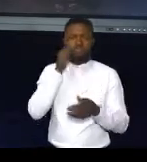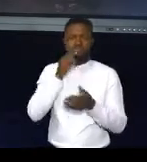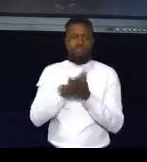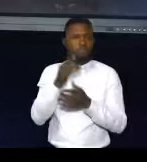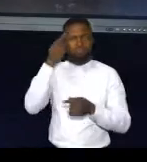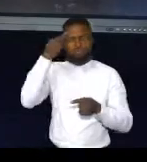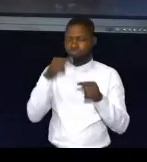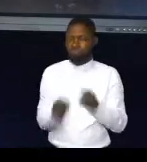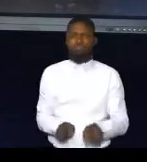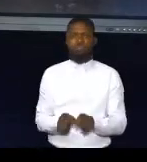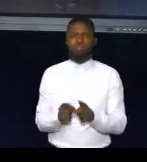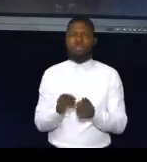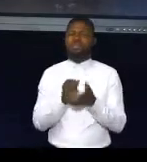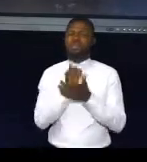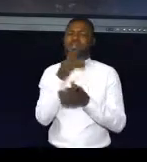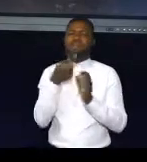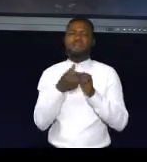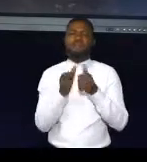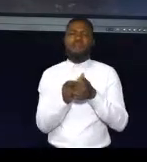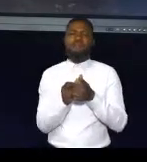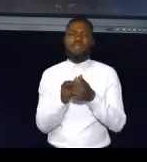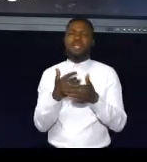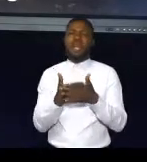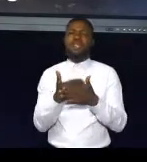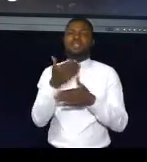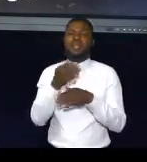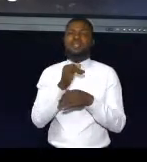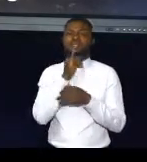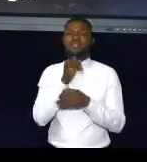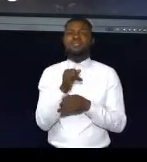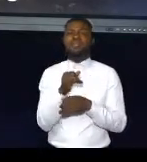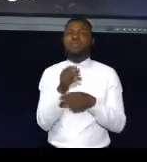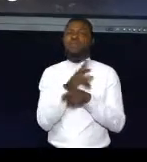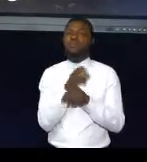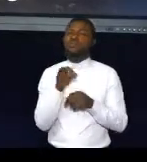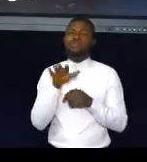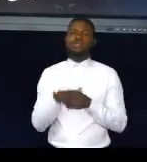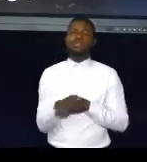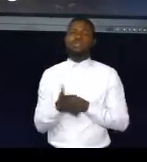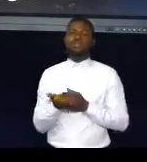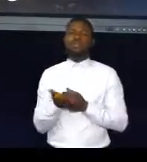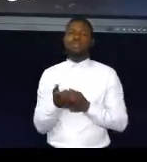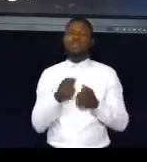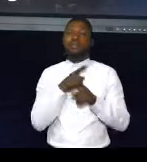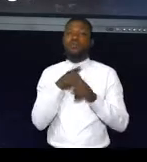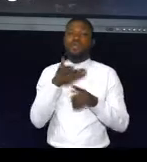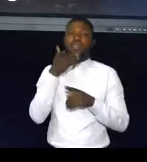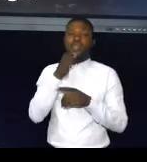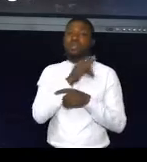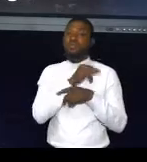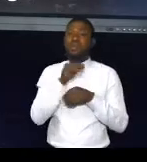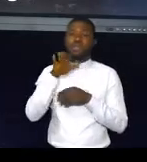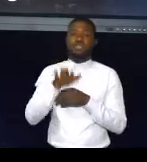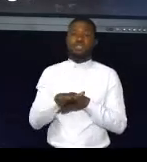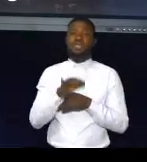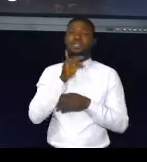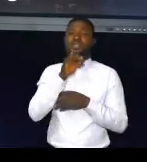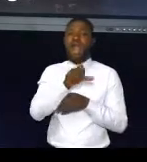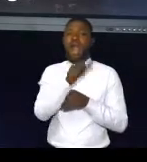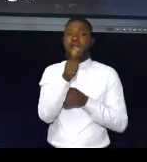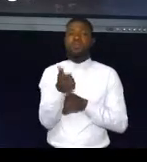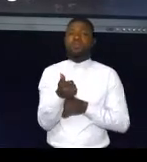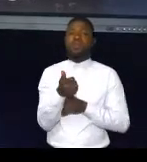will disagree, and it's a problem. Next is childlessness. Childlessness